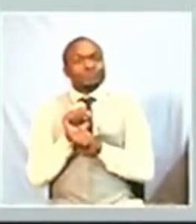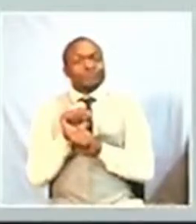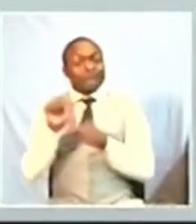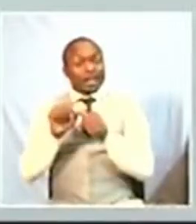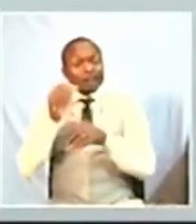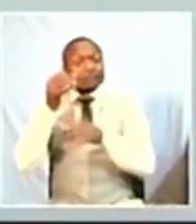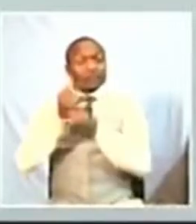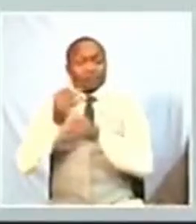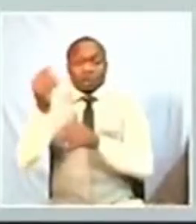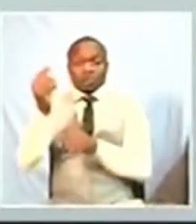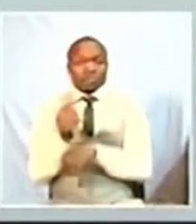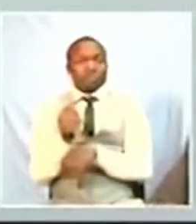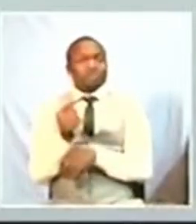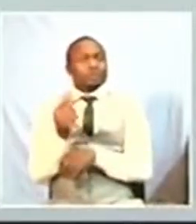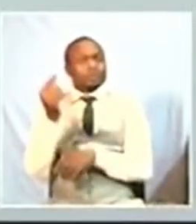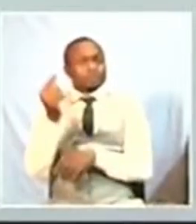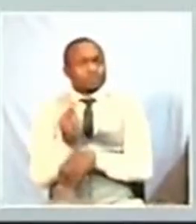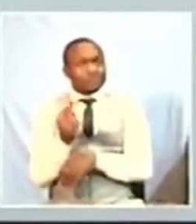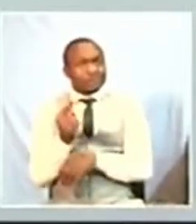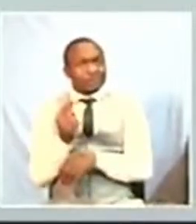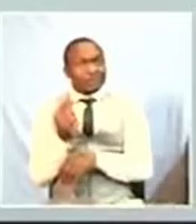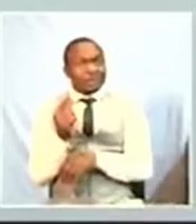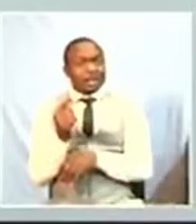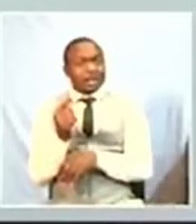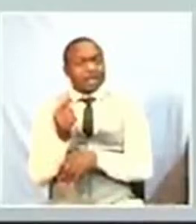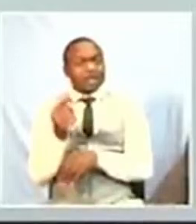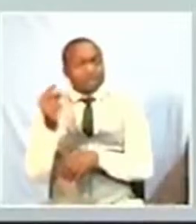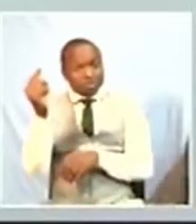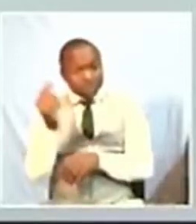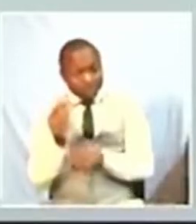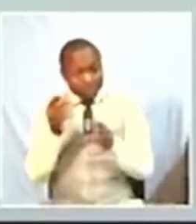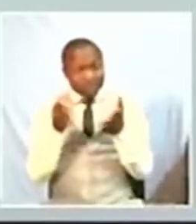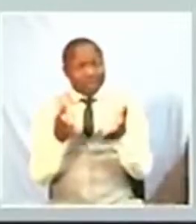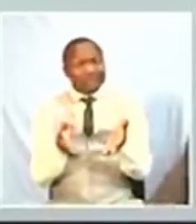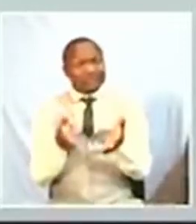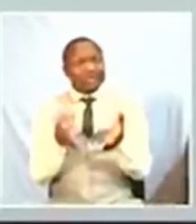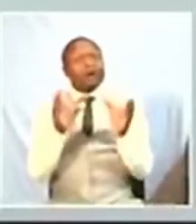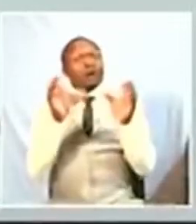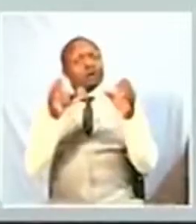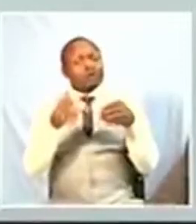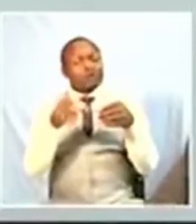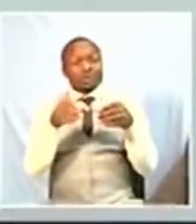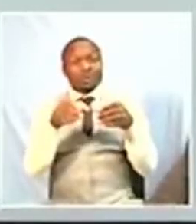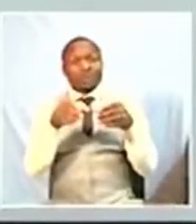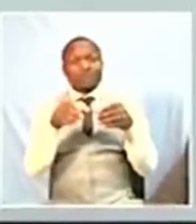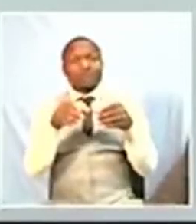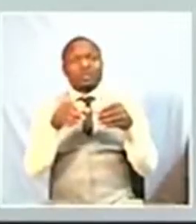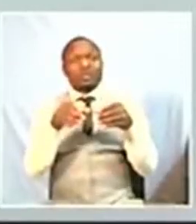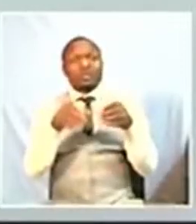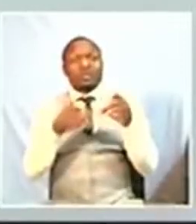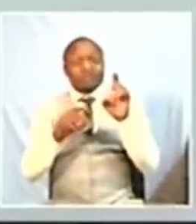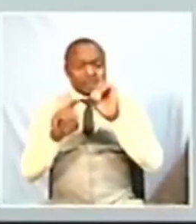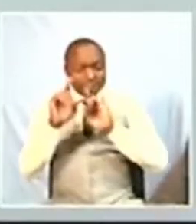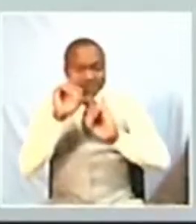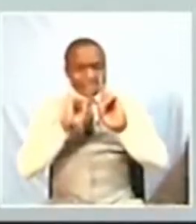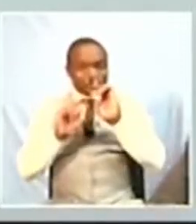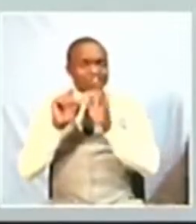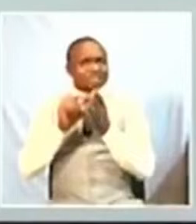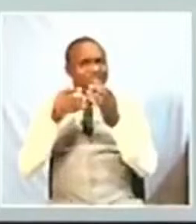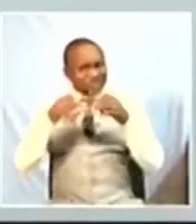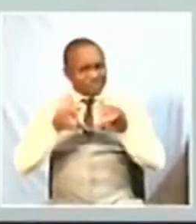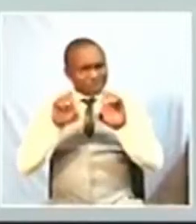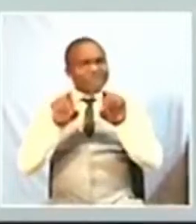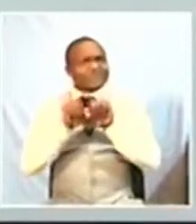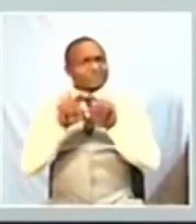Every year you come in to come and appear like this. This committee will interrogate this. Should we continue